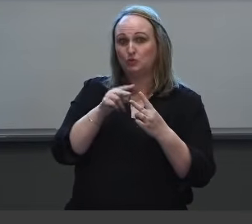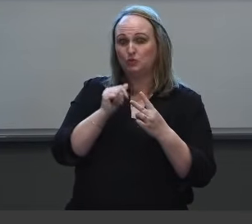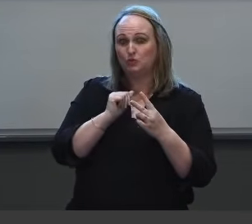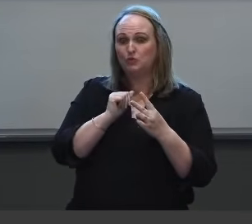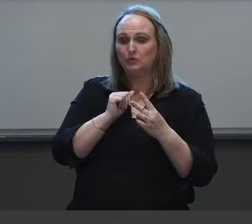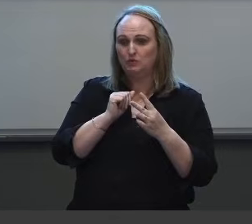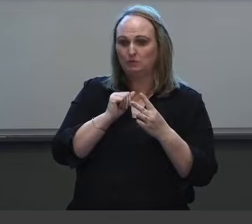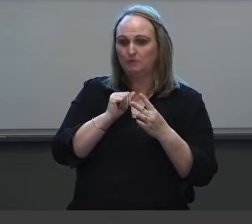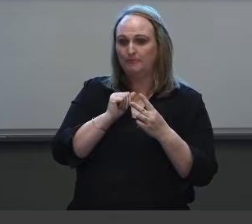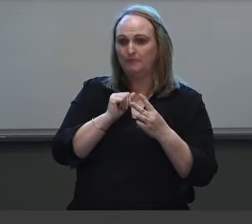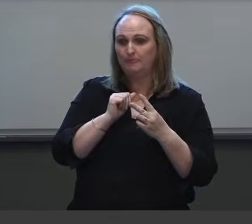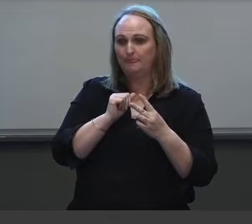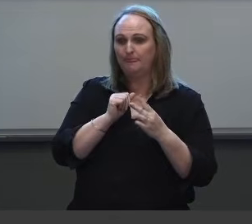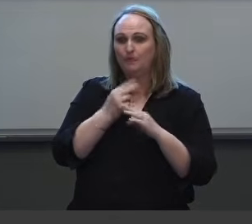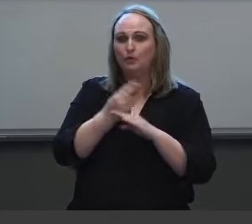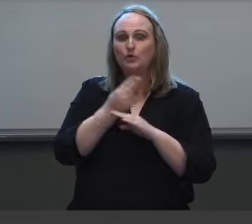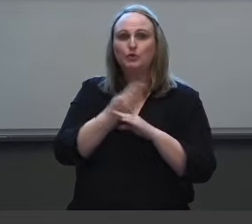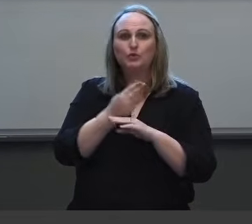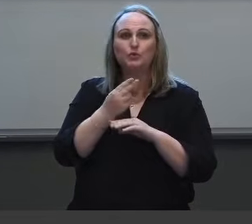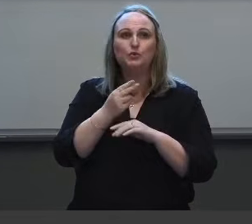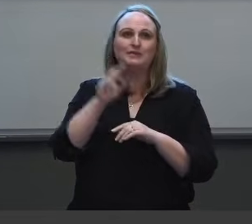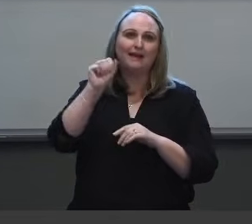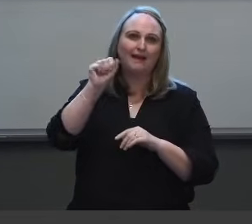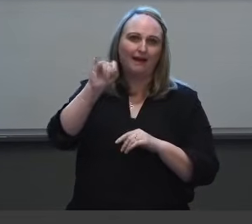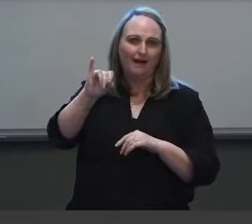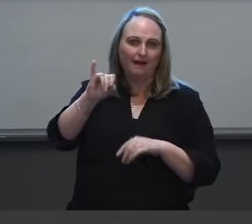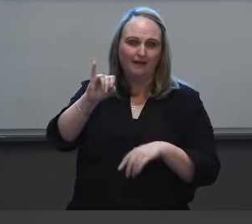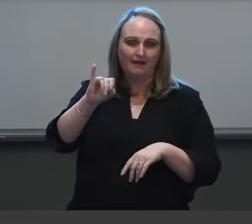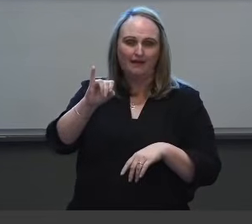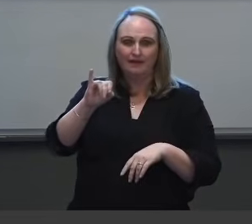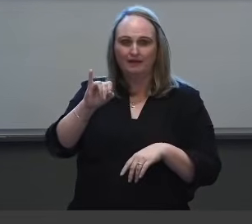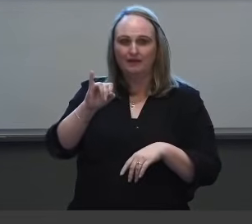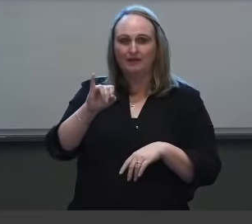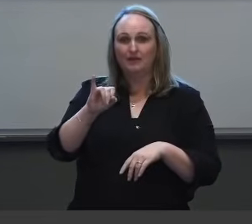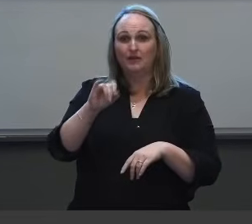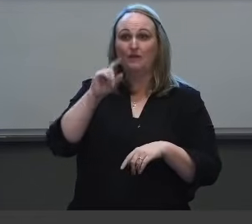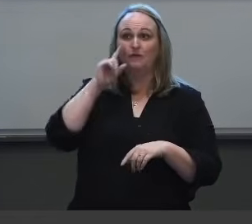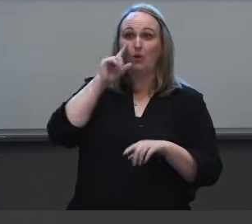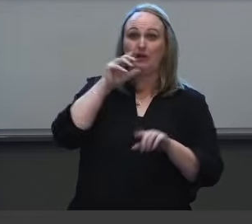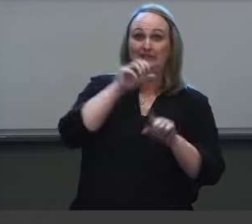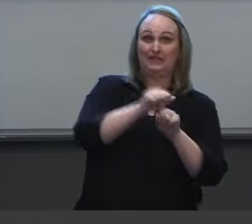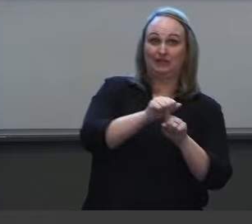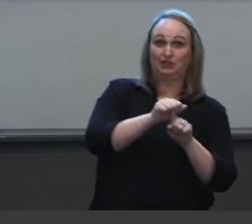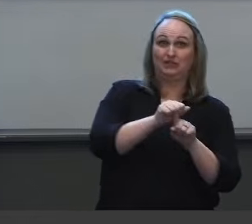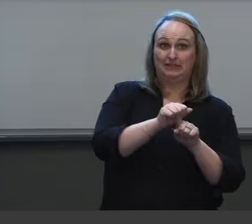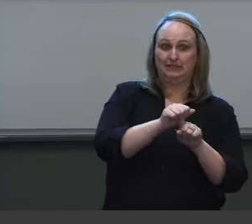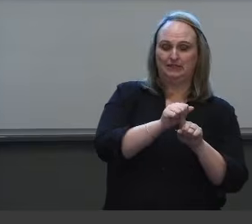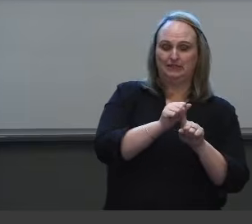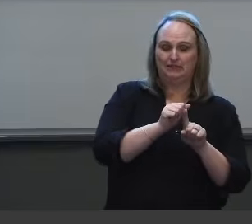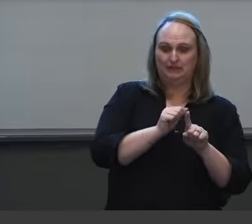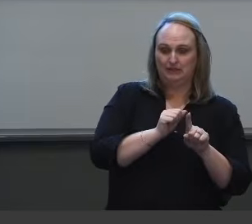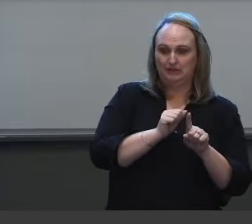units, we use artificial intelligence. For the detection part, it